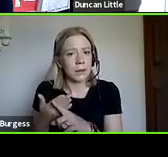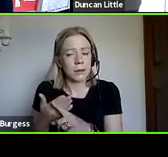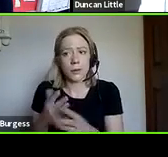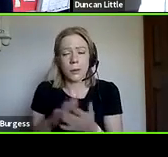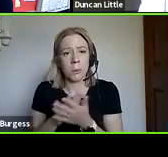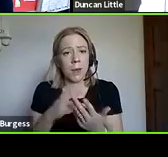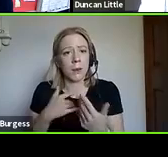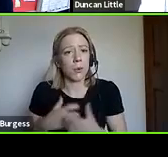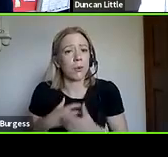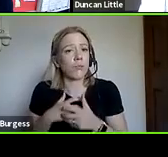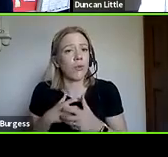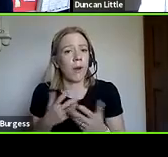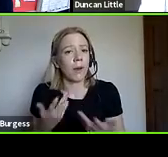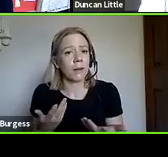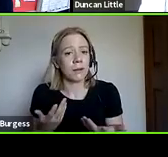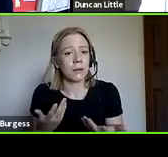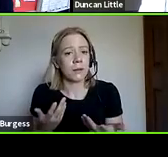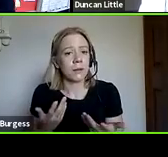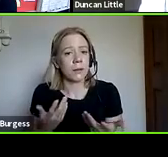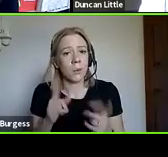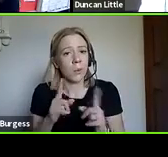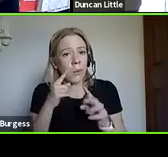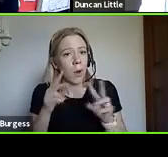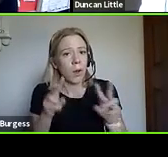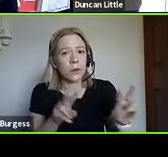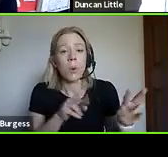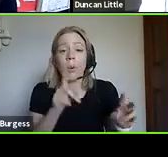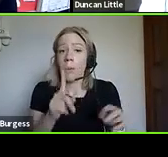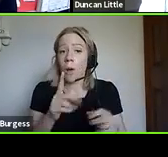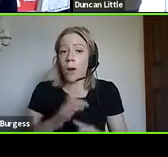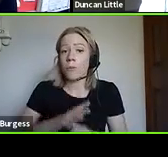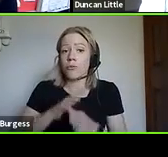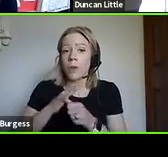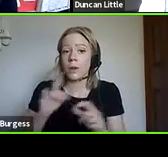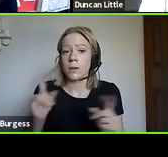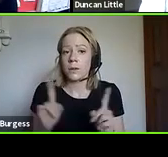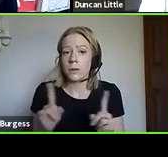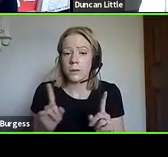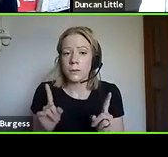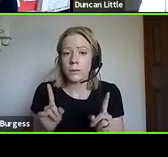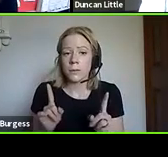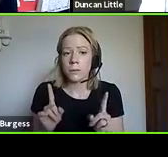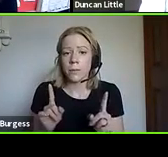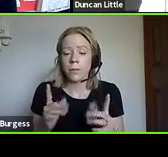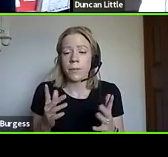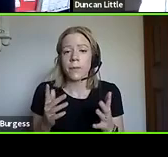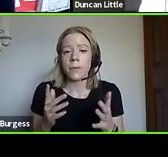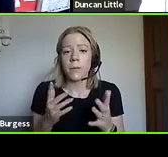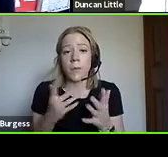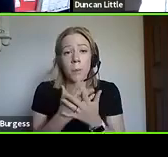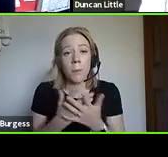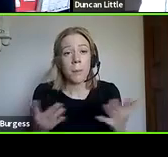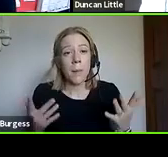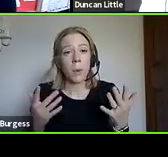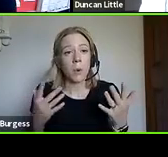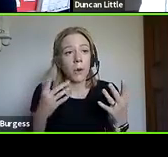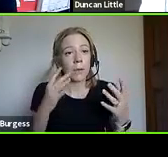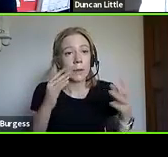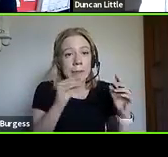what really did impress me was the amount of teaching and learning